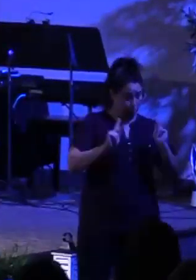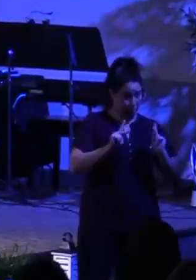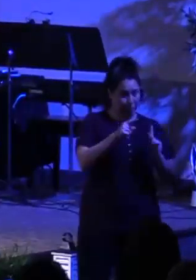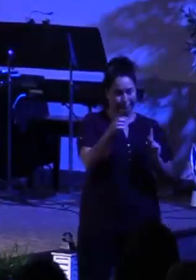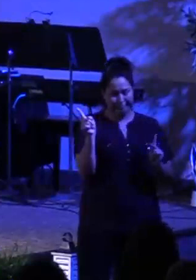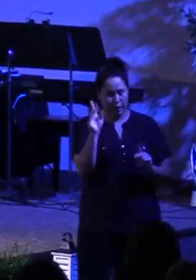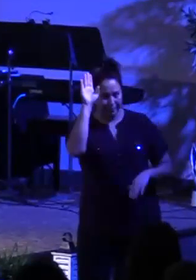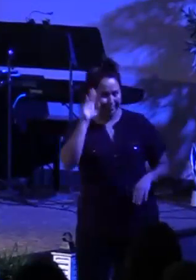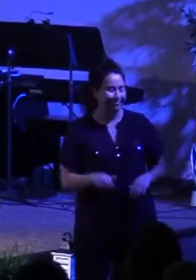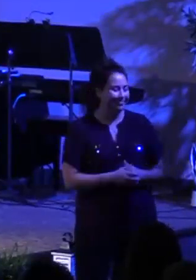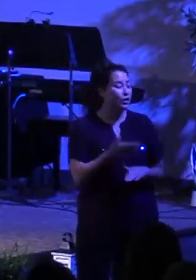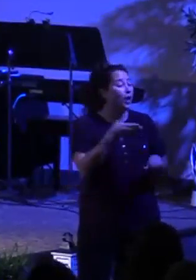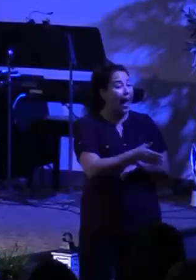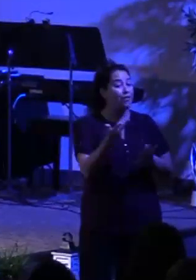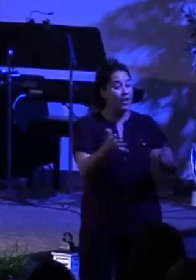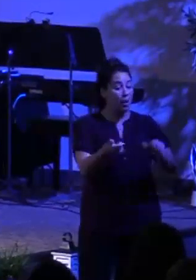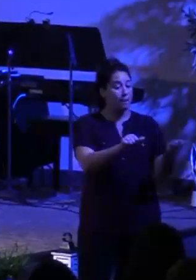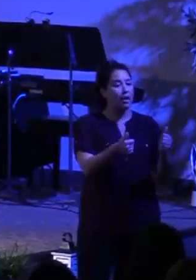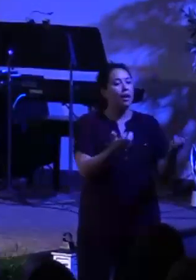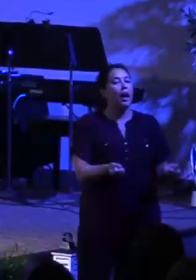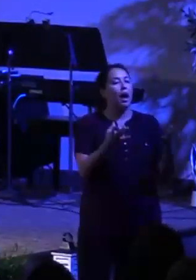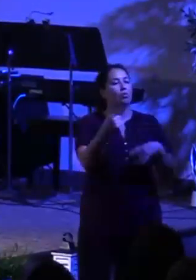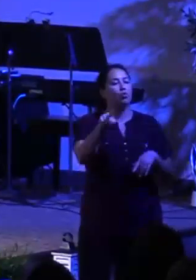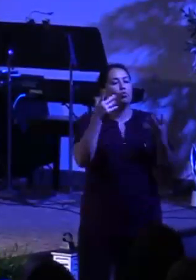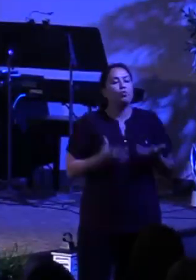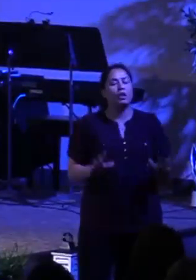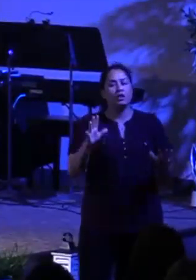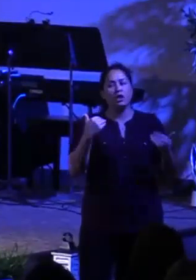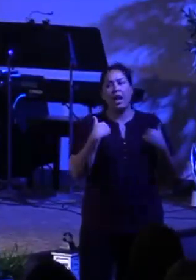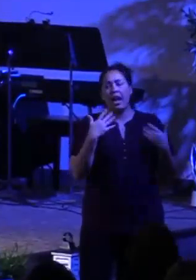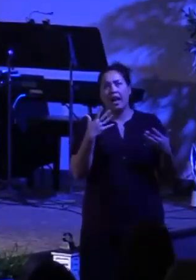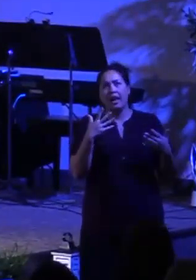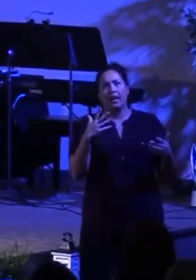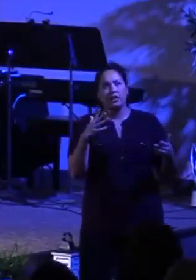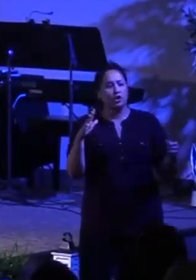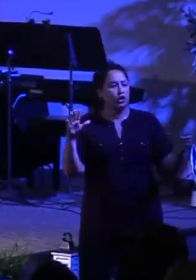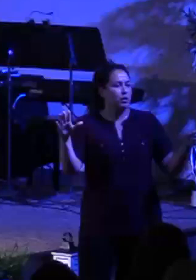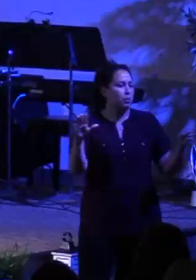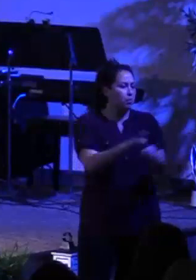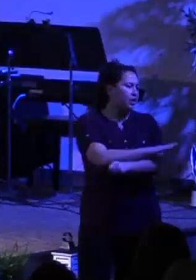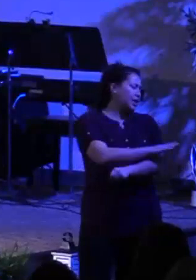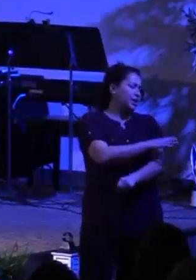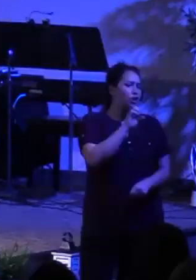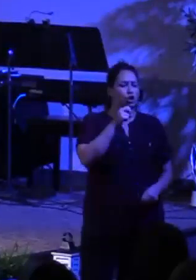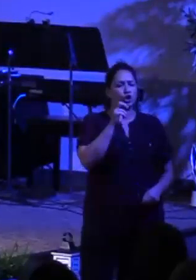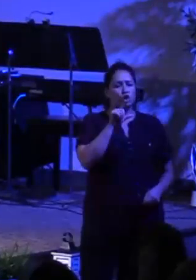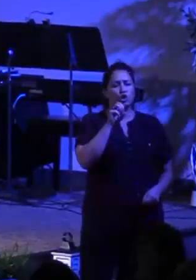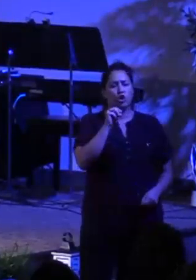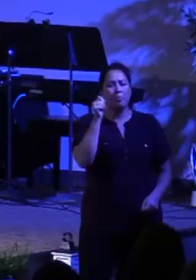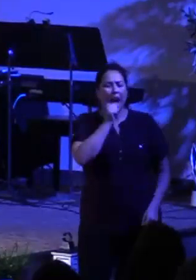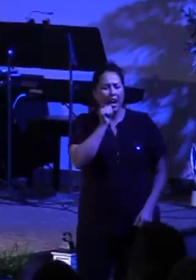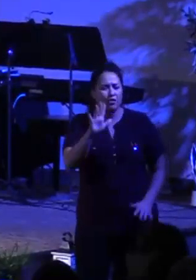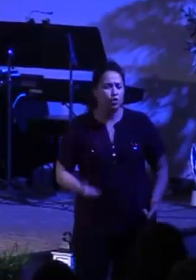So after a baptism, how many of you have experienced completely amazing shalom every day of your life? Raise your